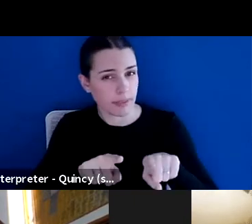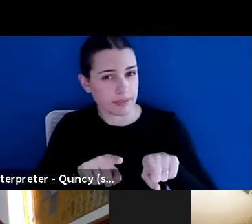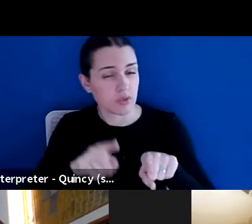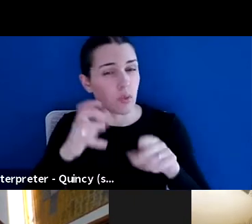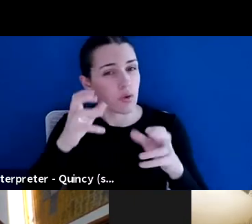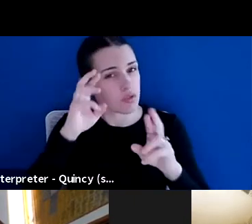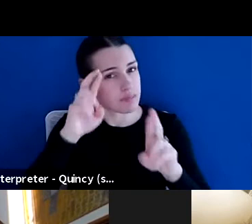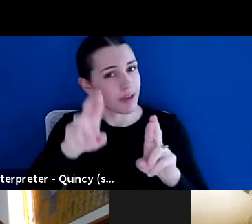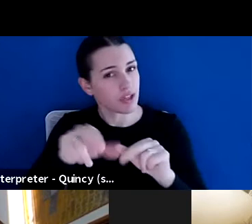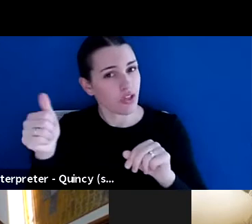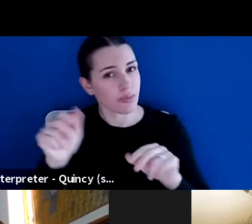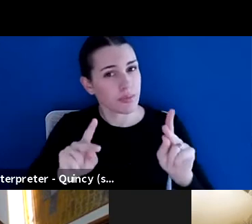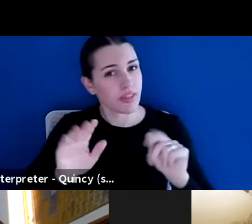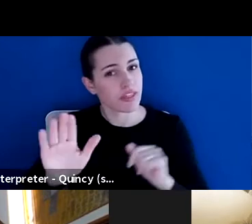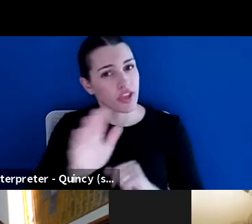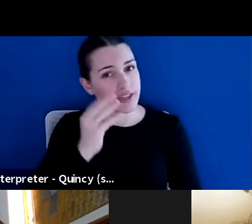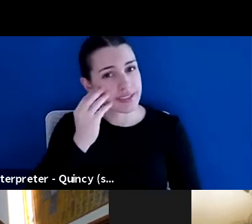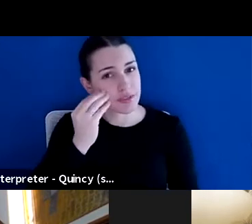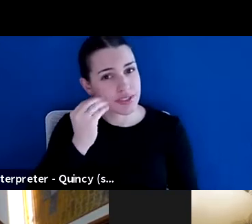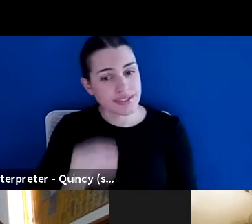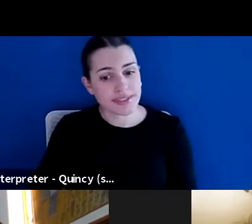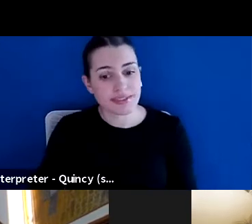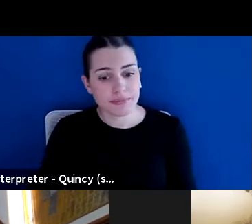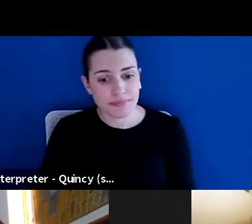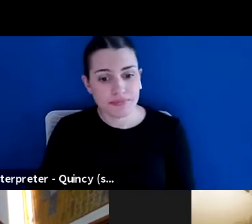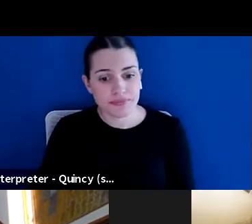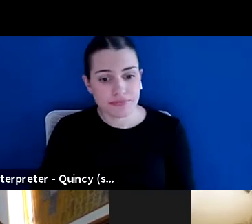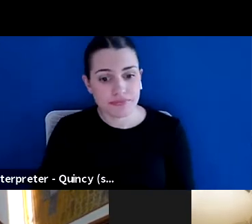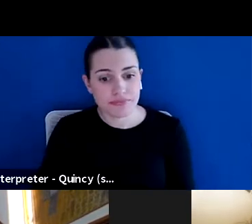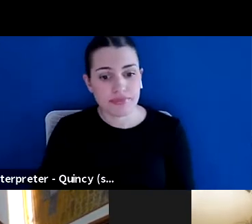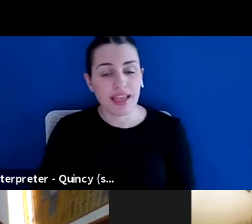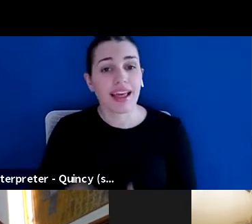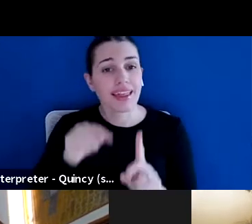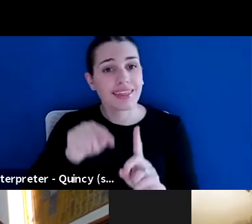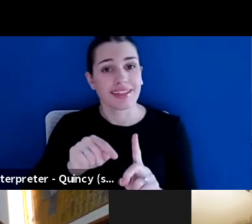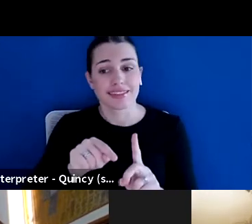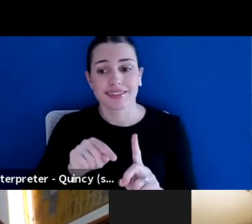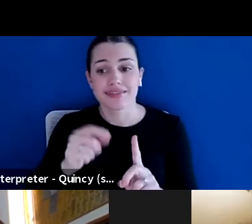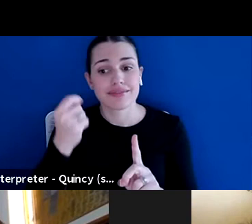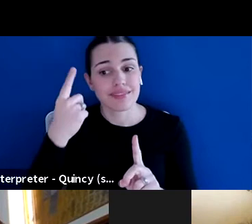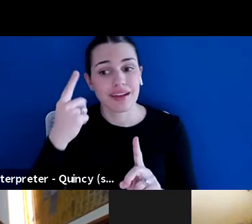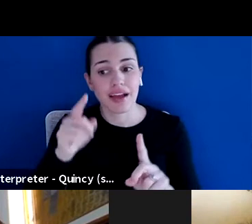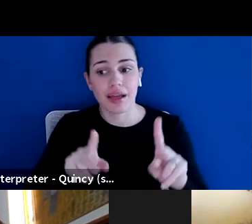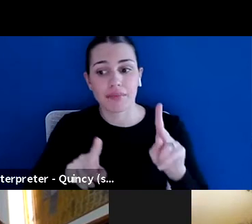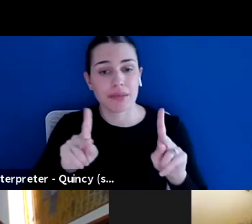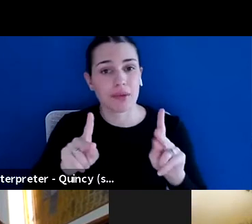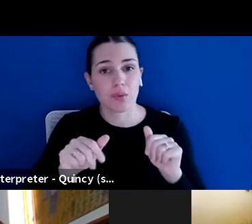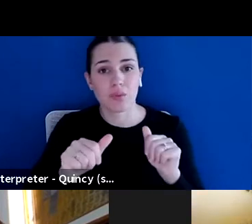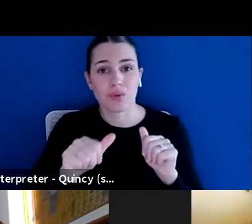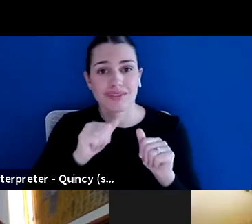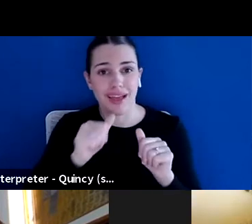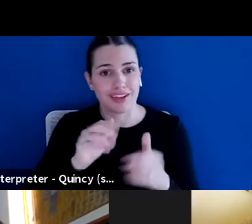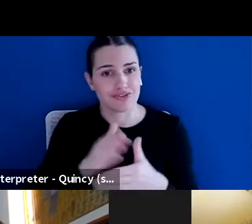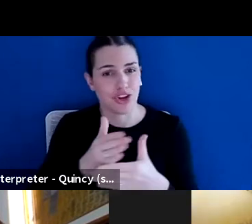others' experiences. This isn't going to be a space where people will probably share personal experiences or personal details,